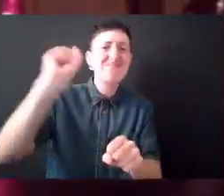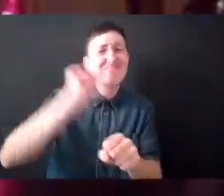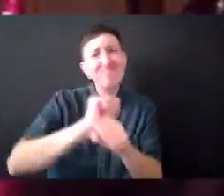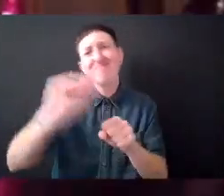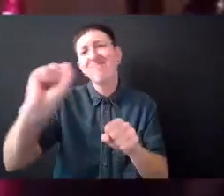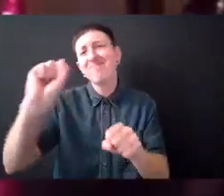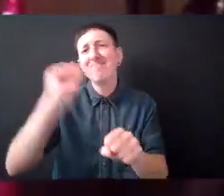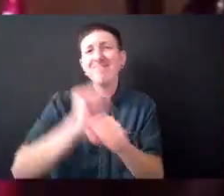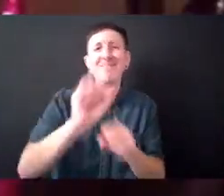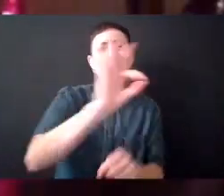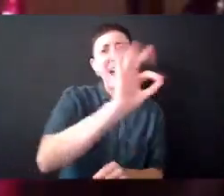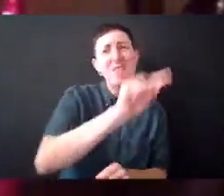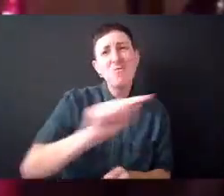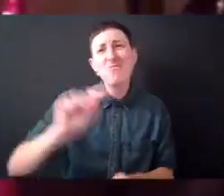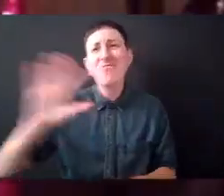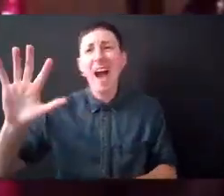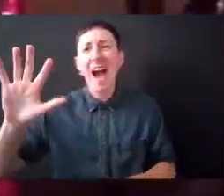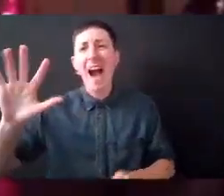wallet.